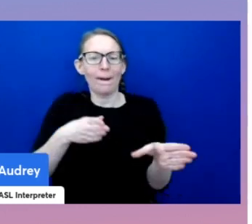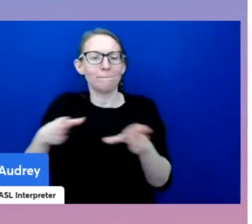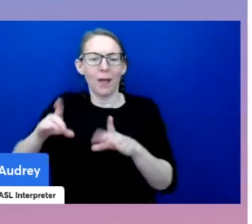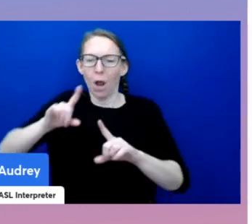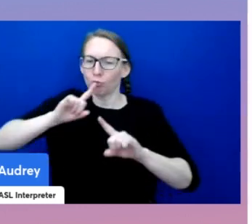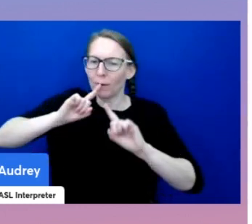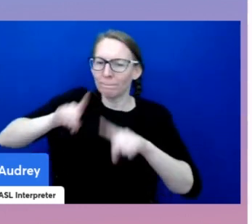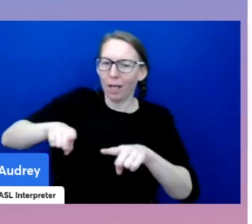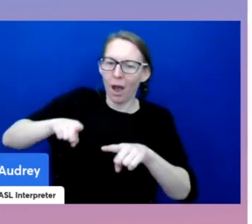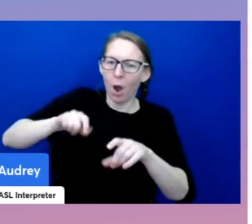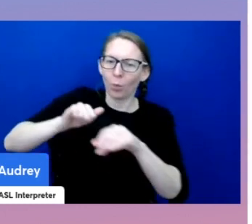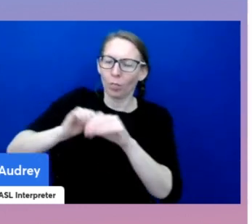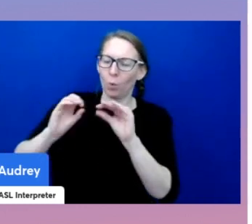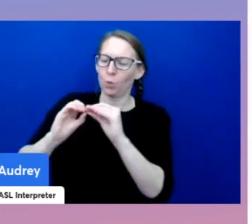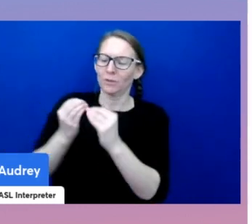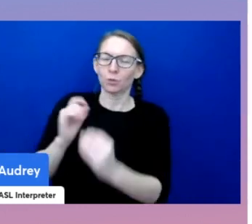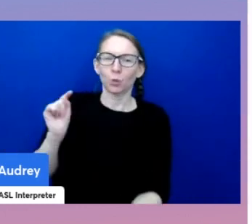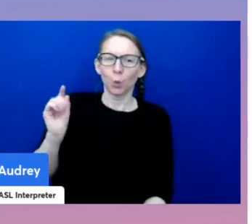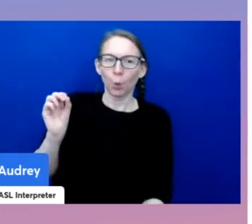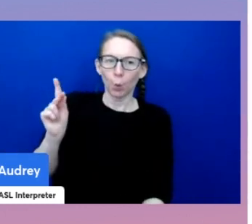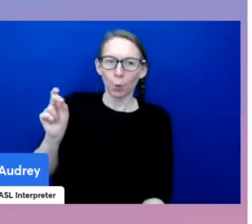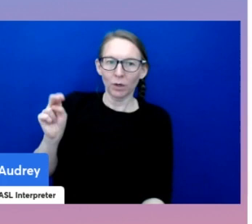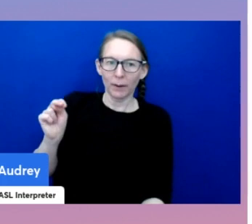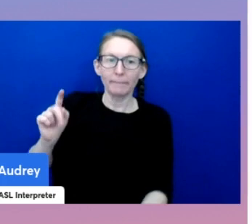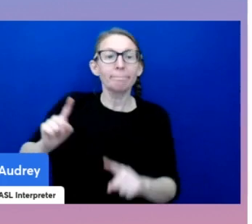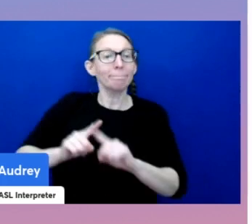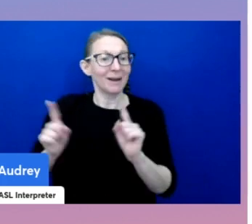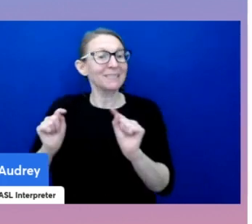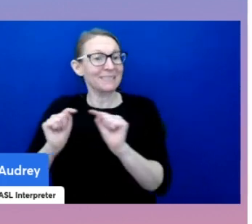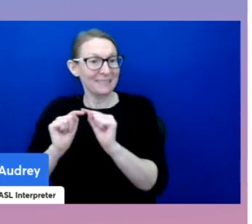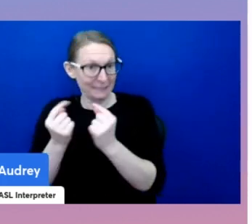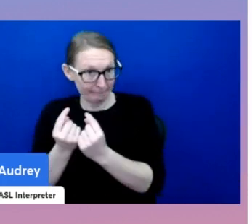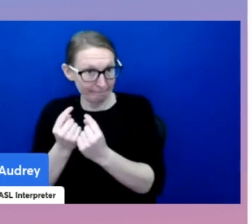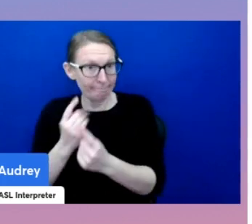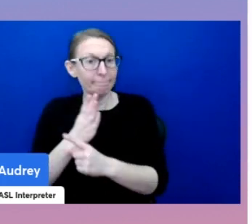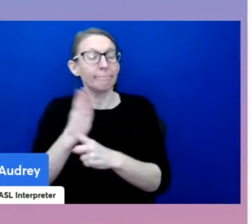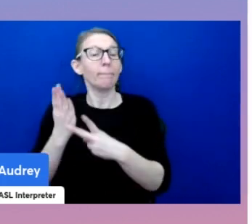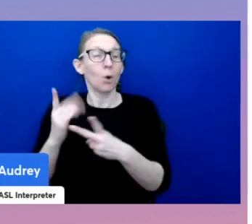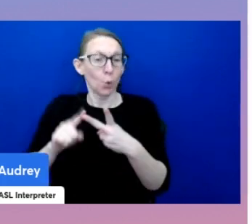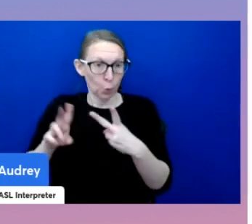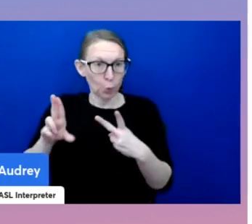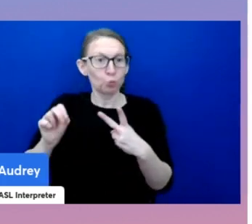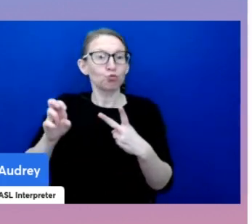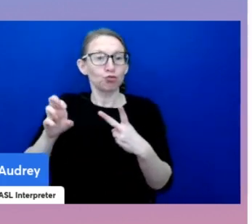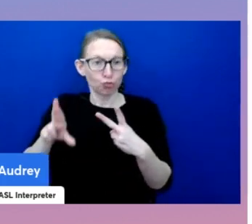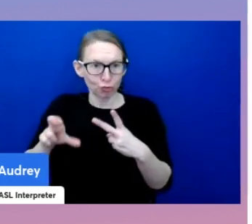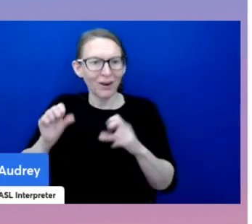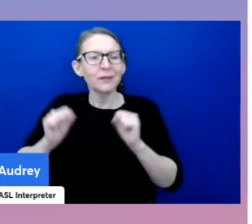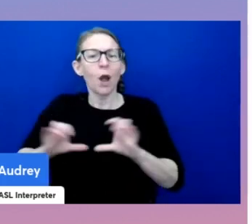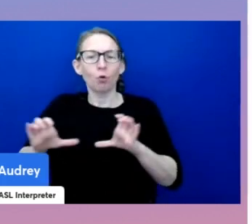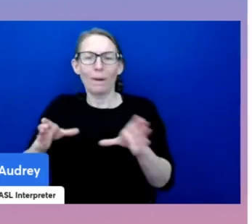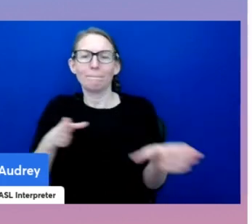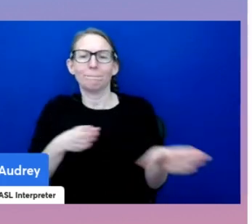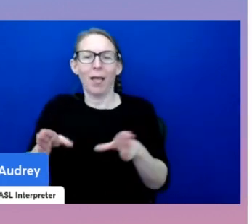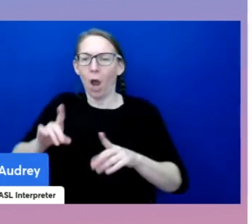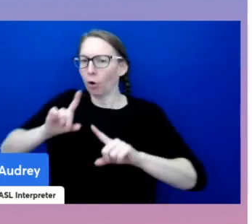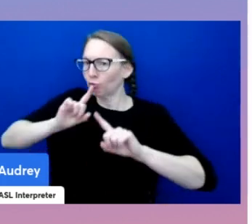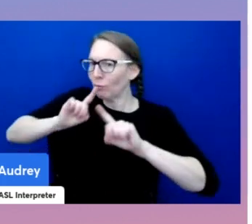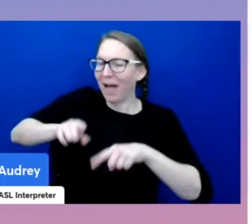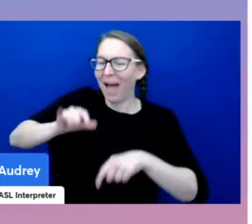an organization token, but team and user tokens can do plan or applies if their permissions are